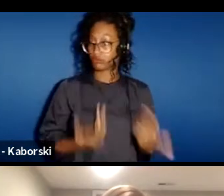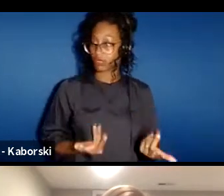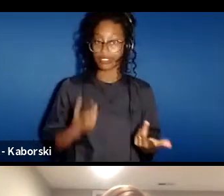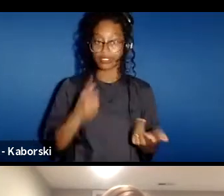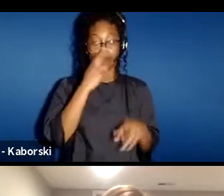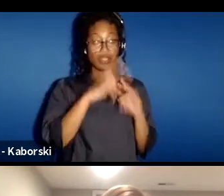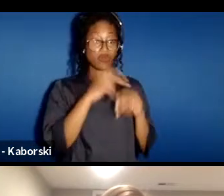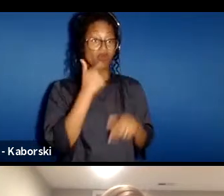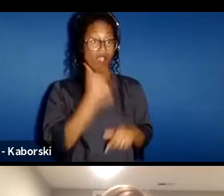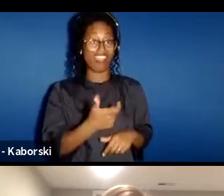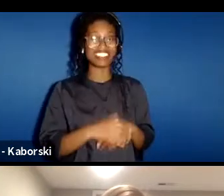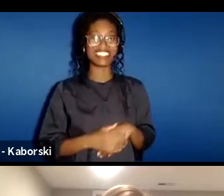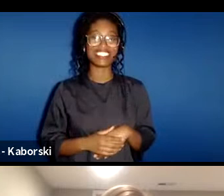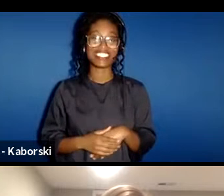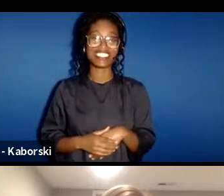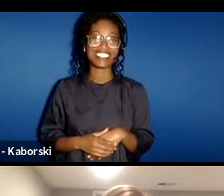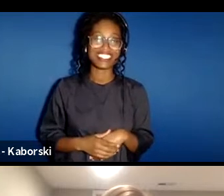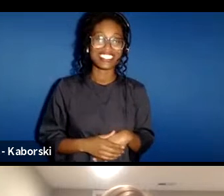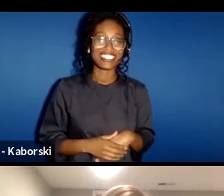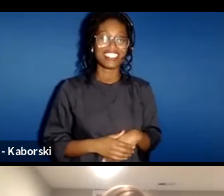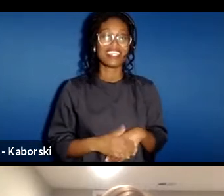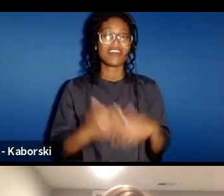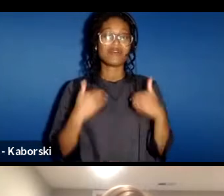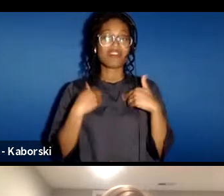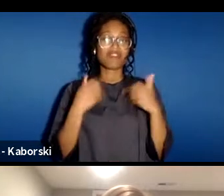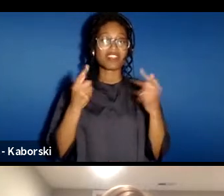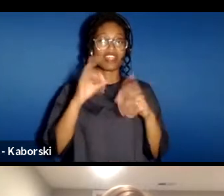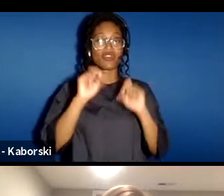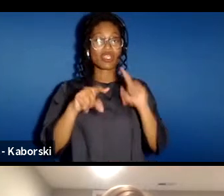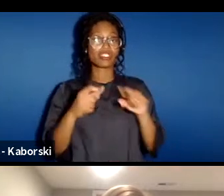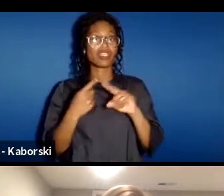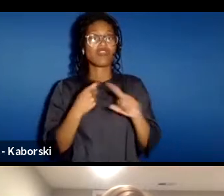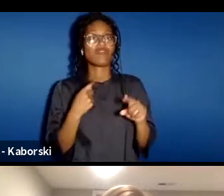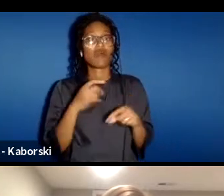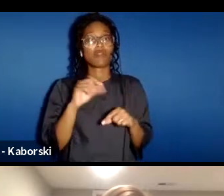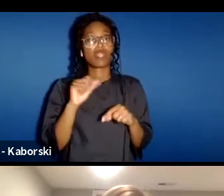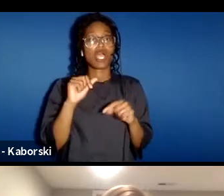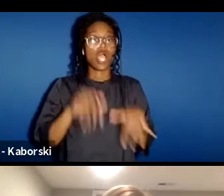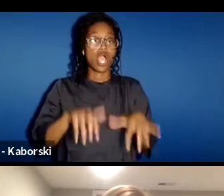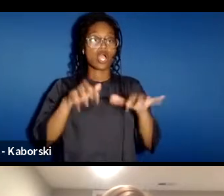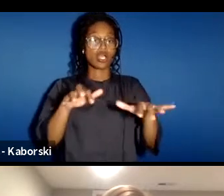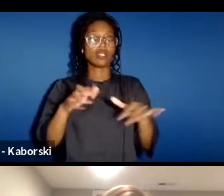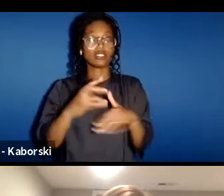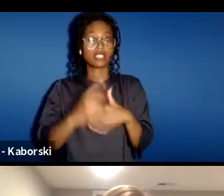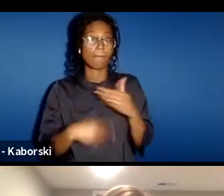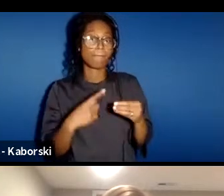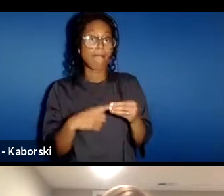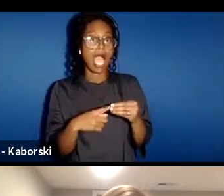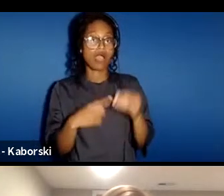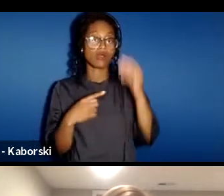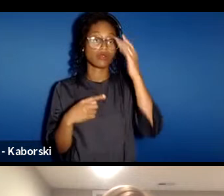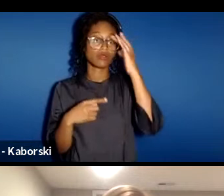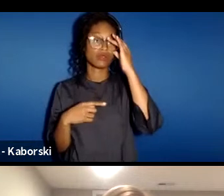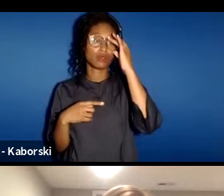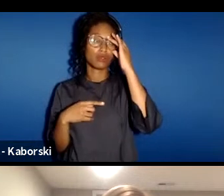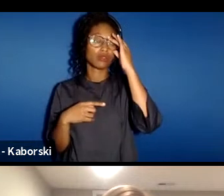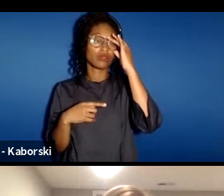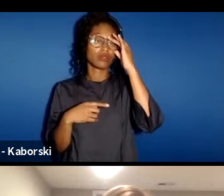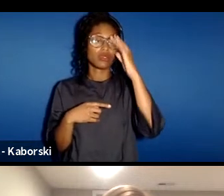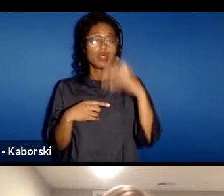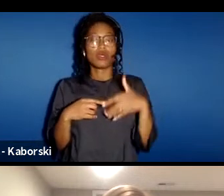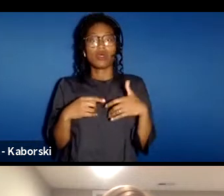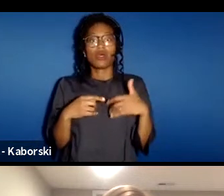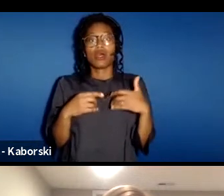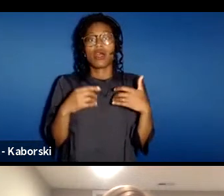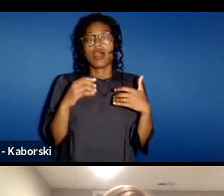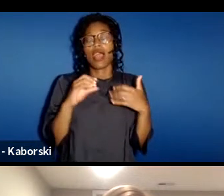sure. We have a lot of questions from the audience about how all the